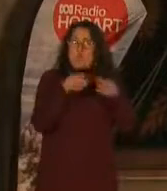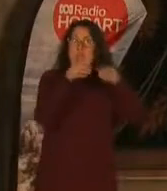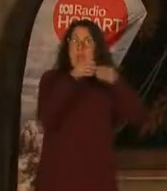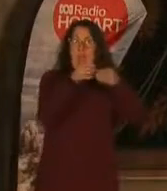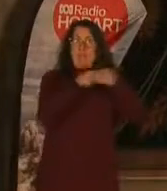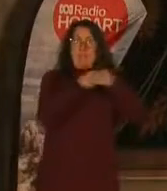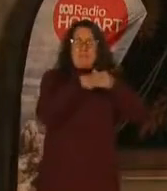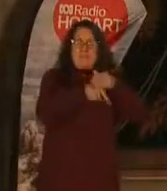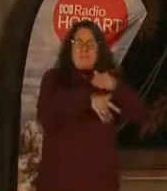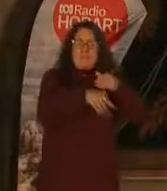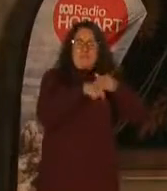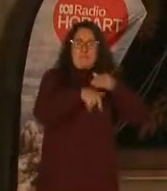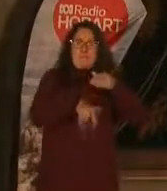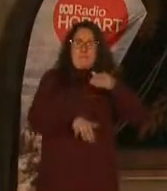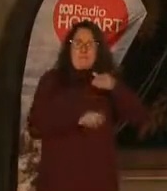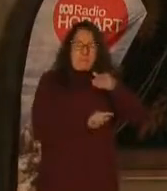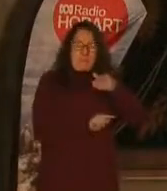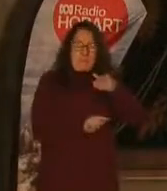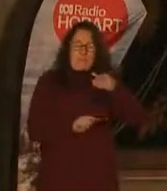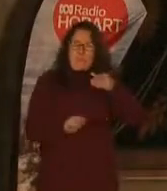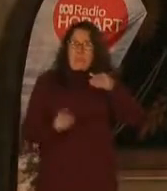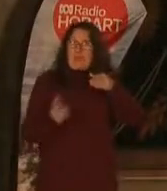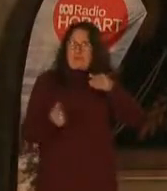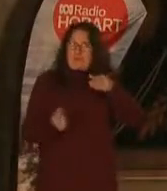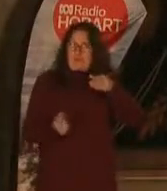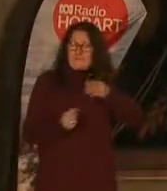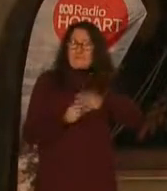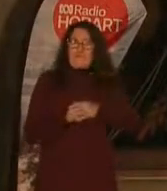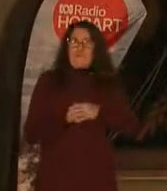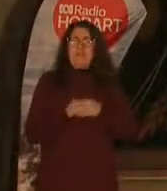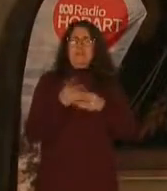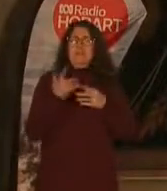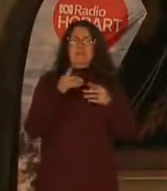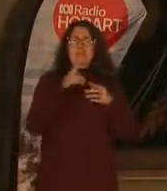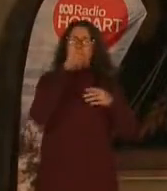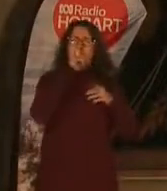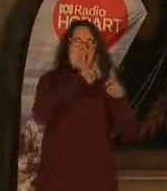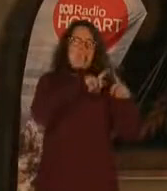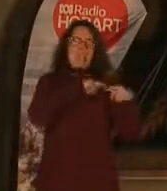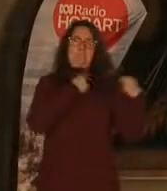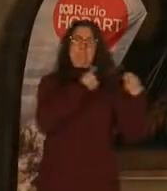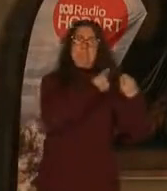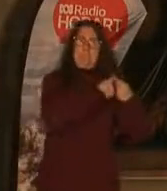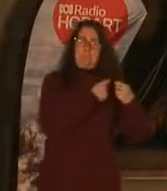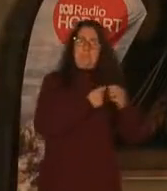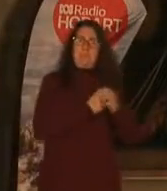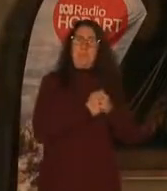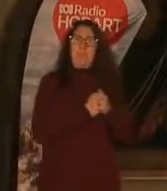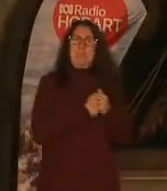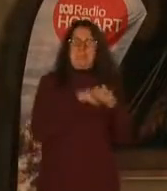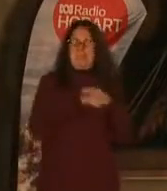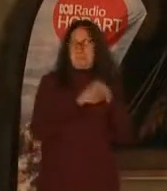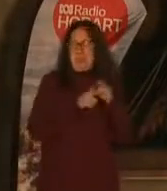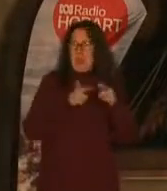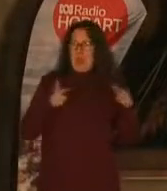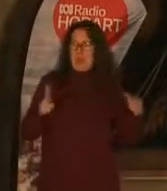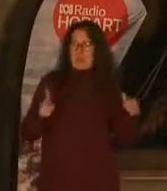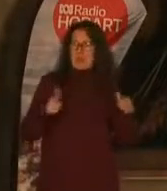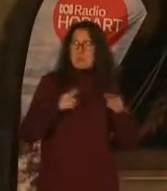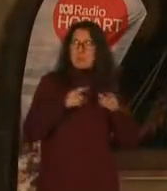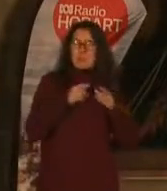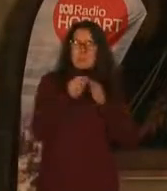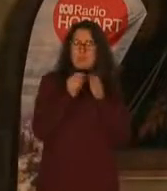And there are a team of people within the language program that have their jobs to